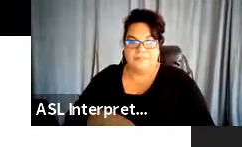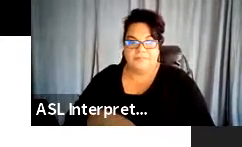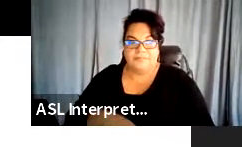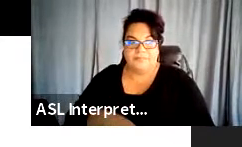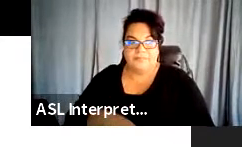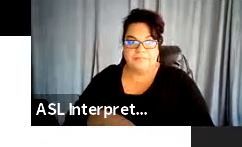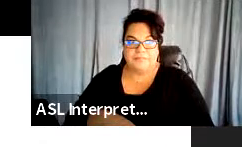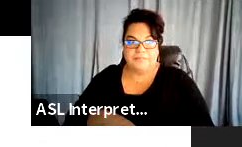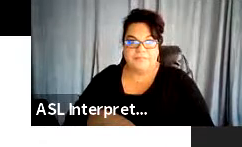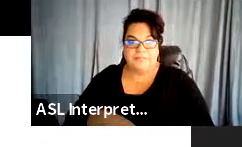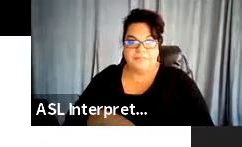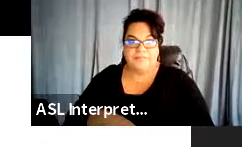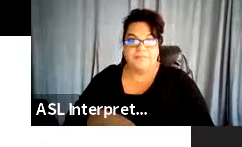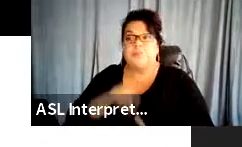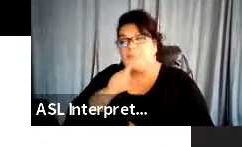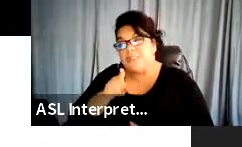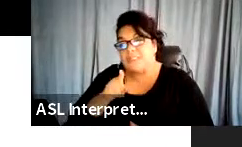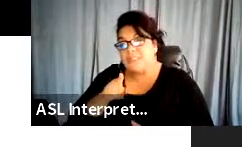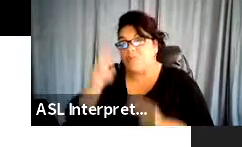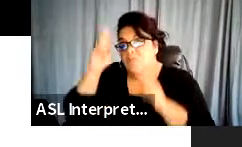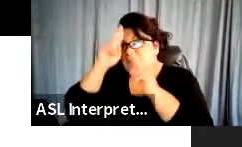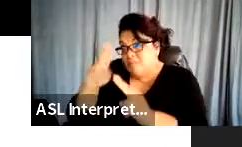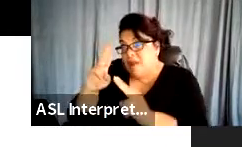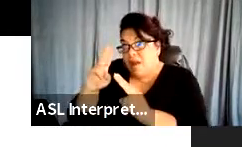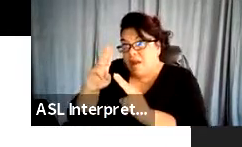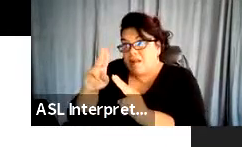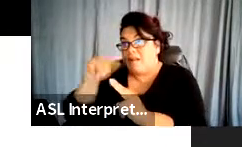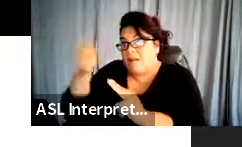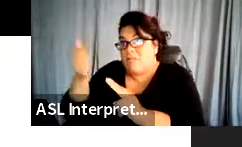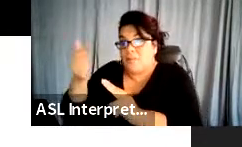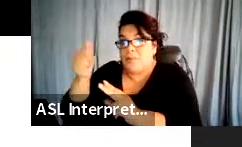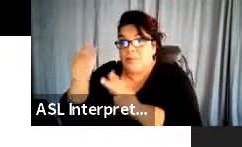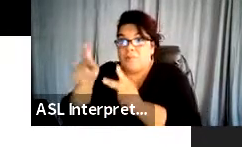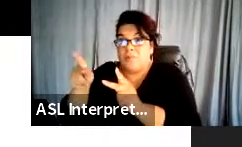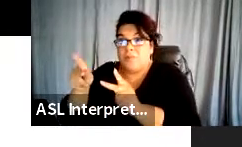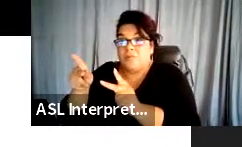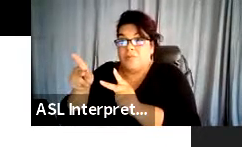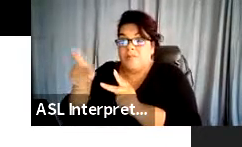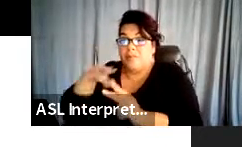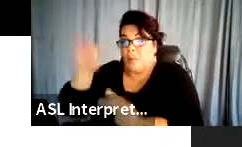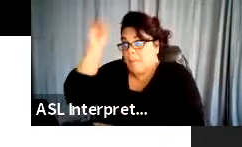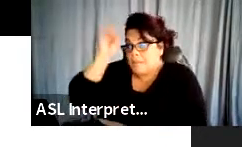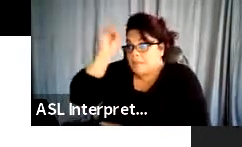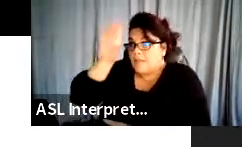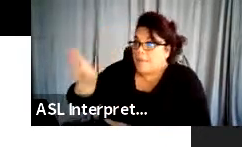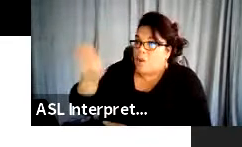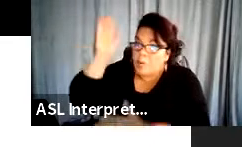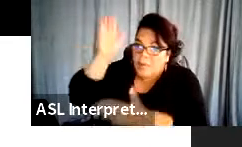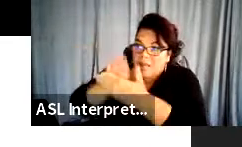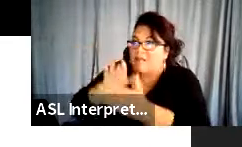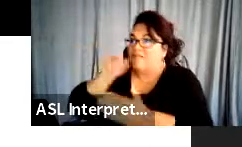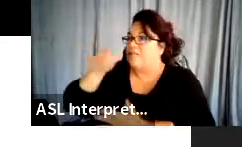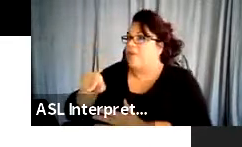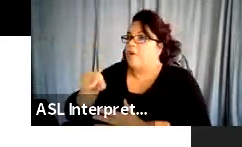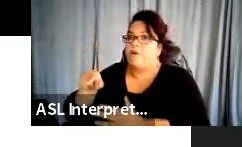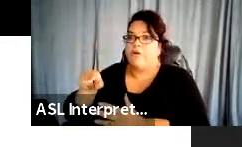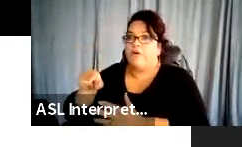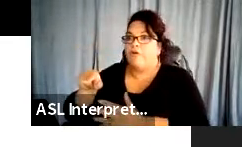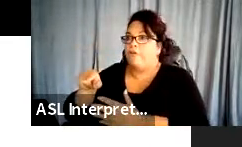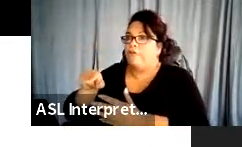Basically, respect people's opinions, their beliefs, their differing states of being,